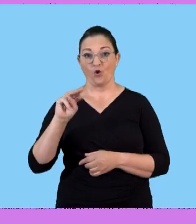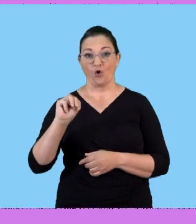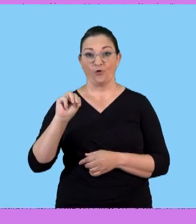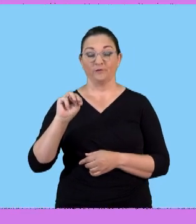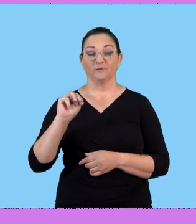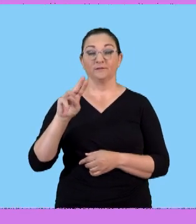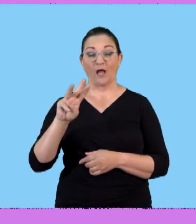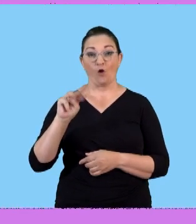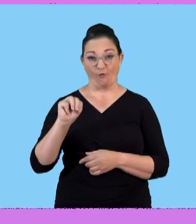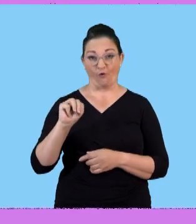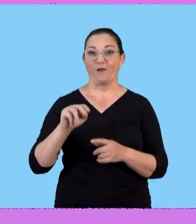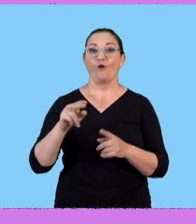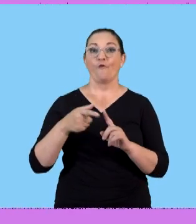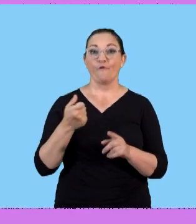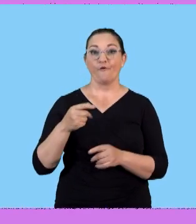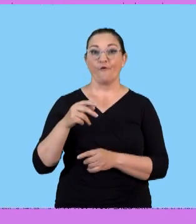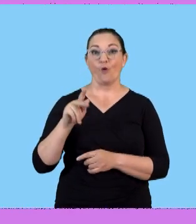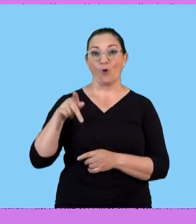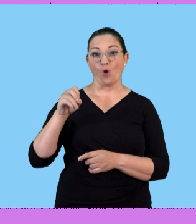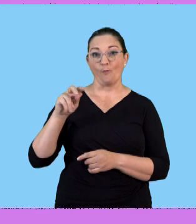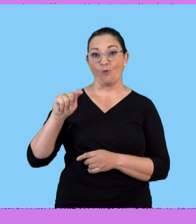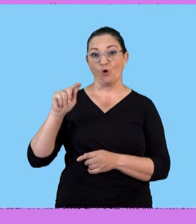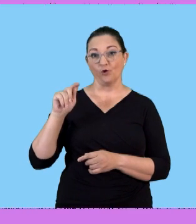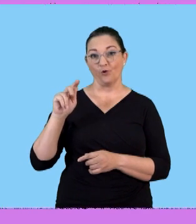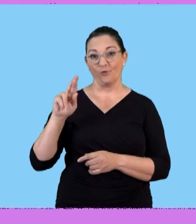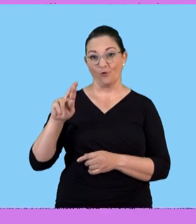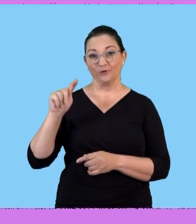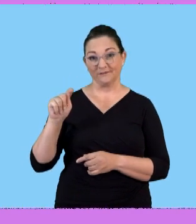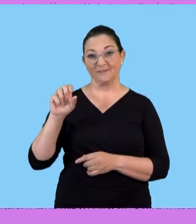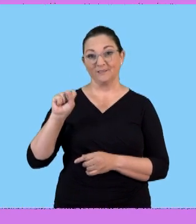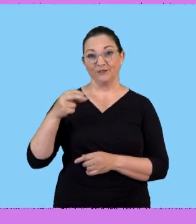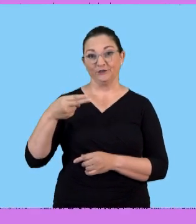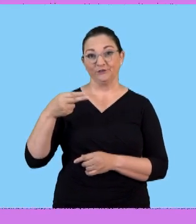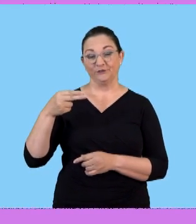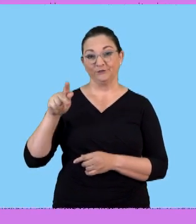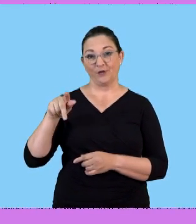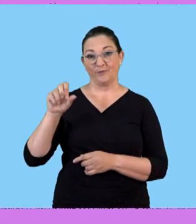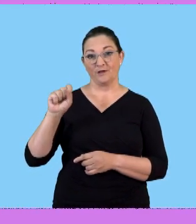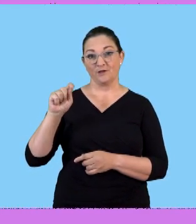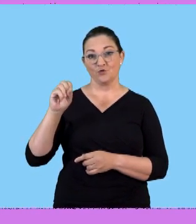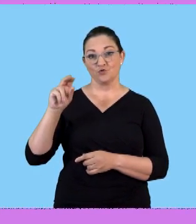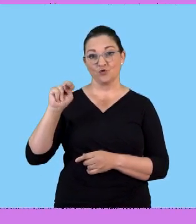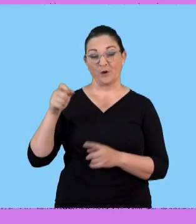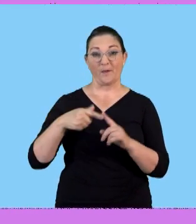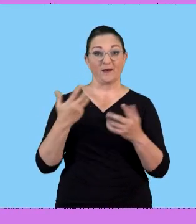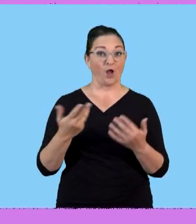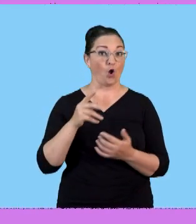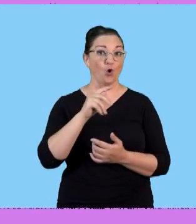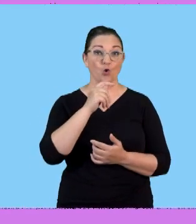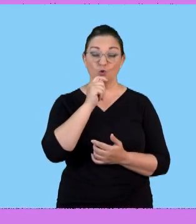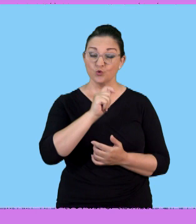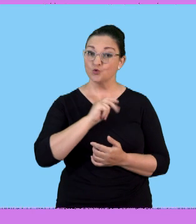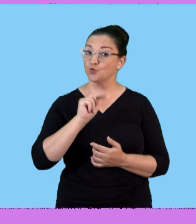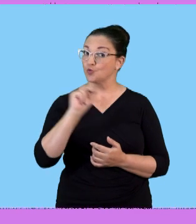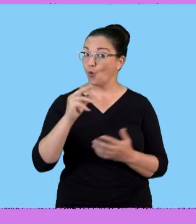direction. Okay, so I can again see here, north is facing upwards, so true north is here. Okay, there we indicate it. All right, so